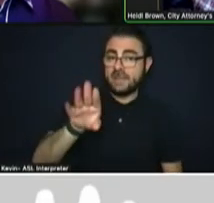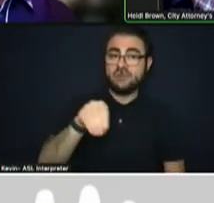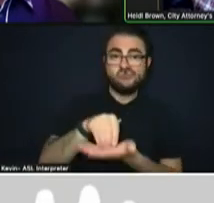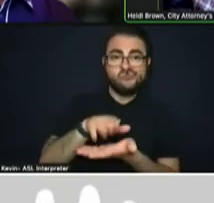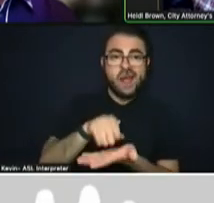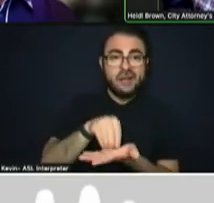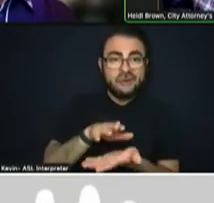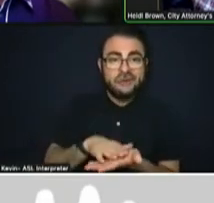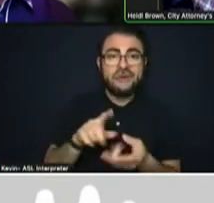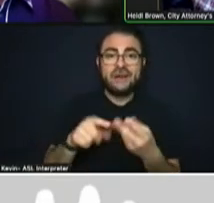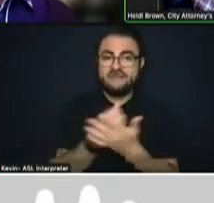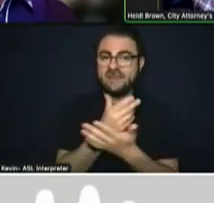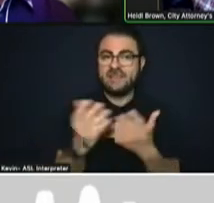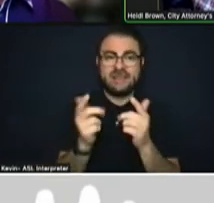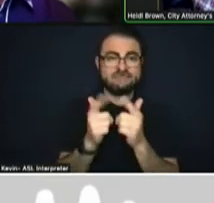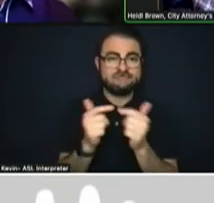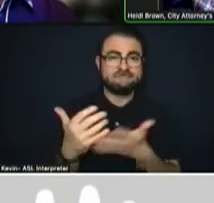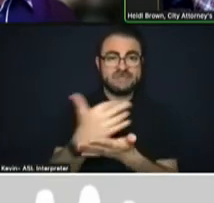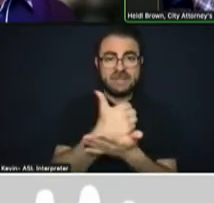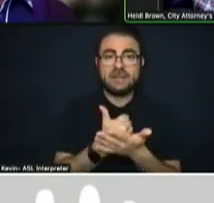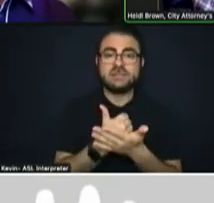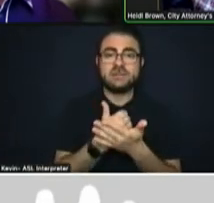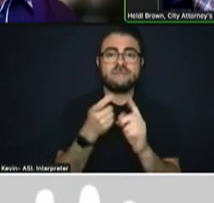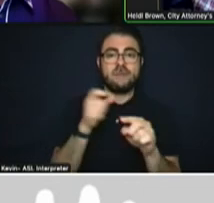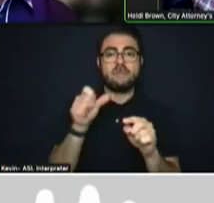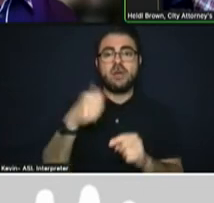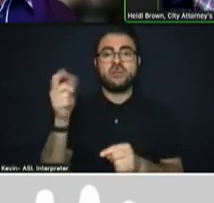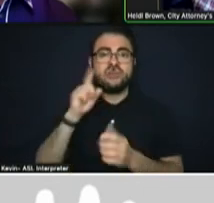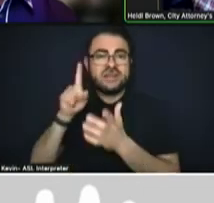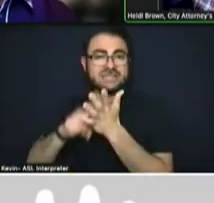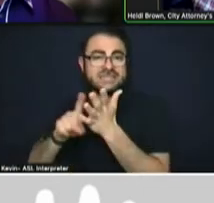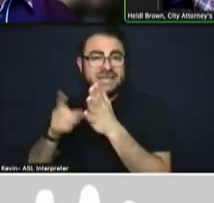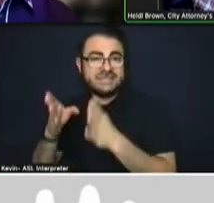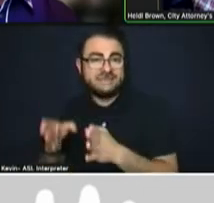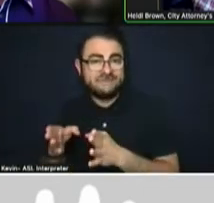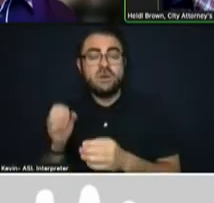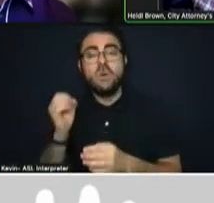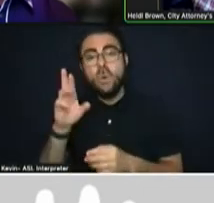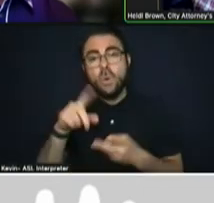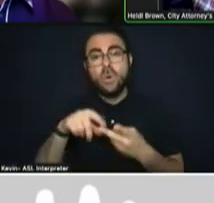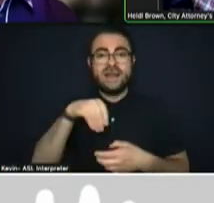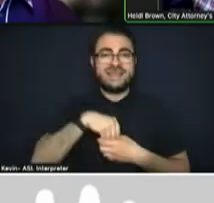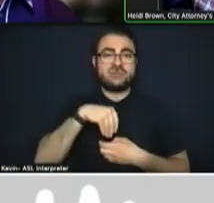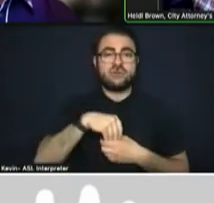that's being collected either by detectives or by internal affairs.